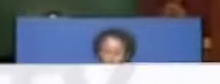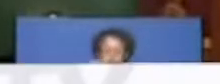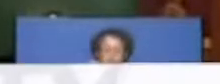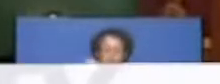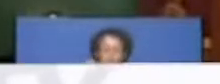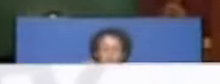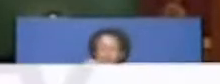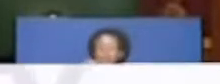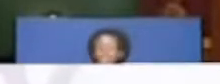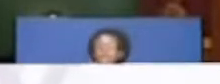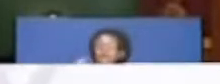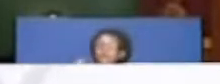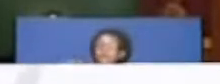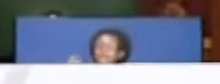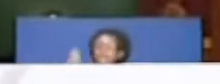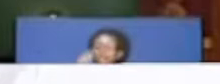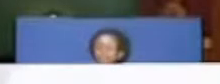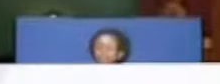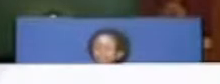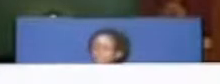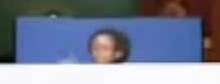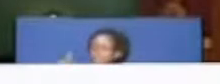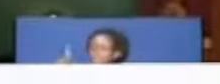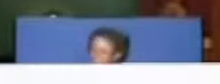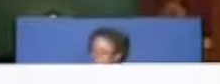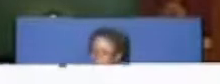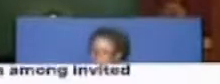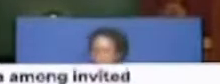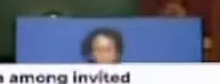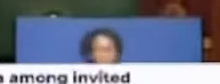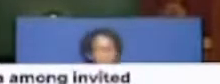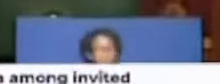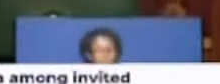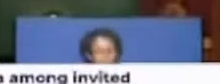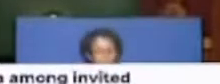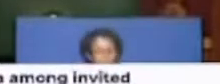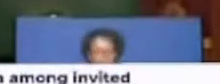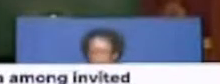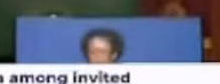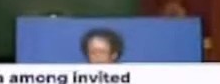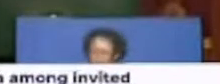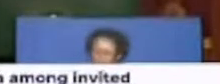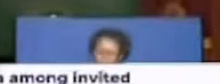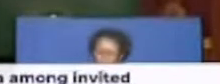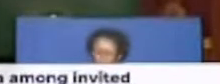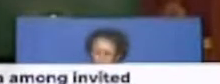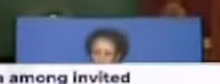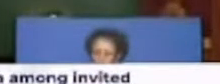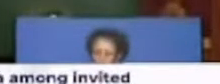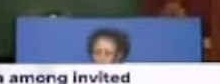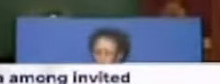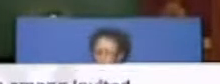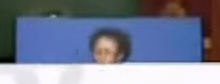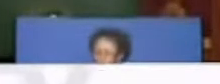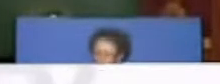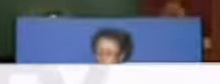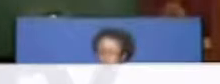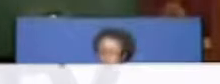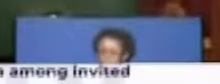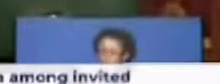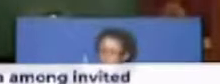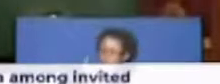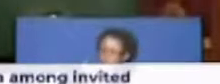total GDP. It also means that on average, KRA collected 1.3 trillion